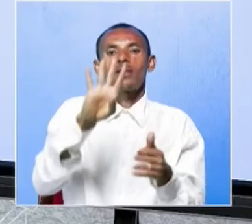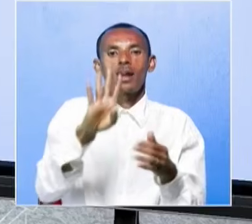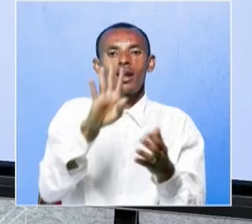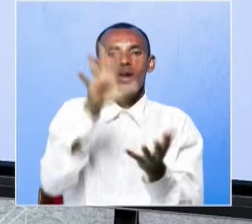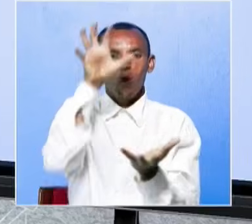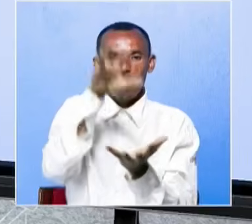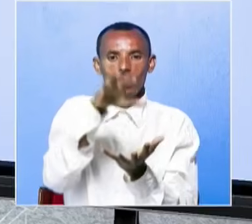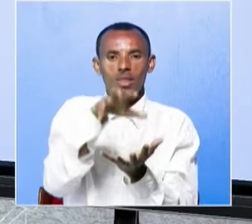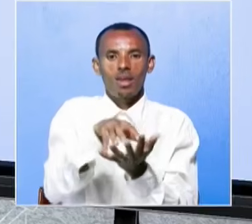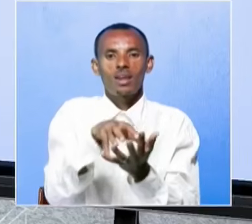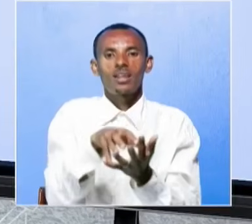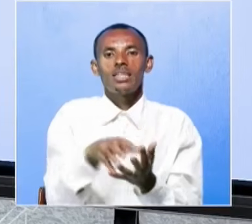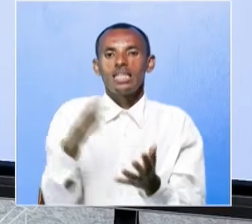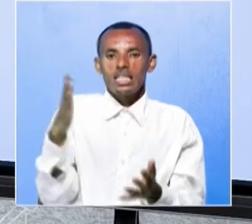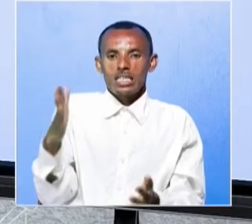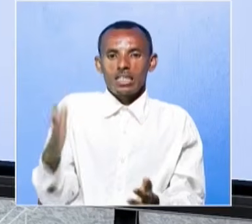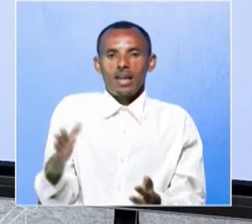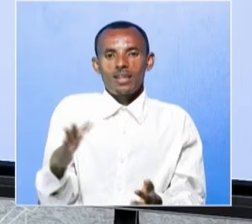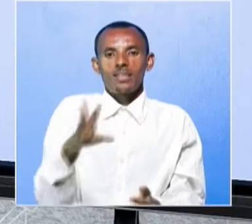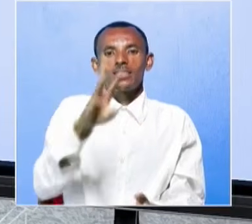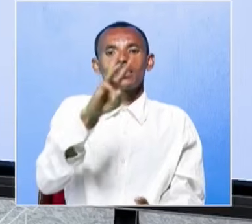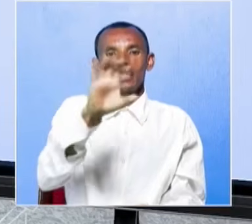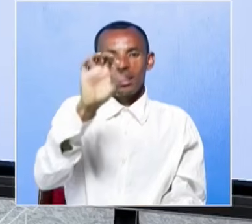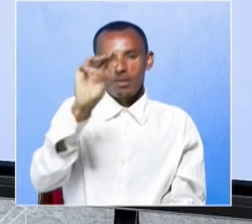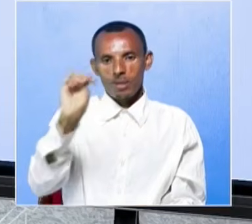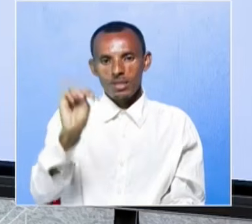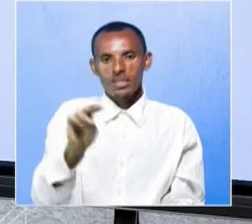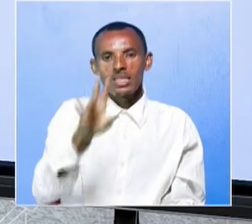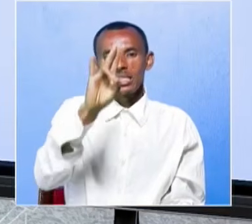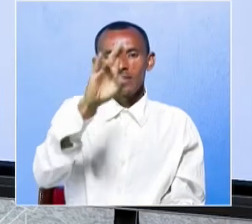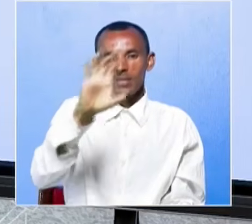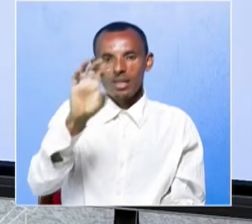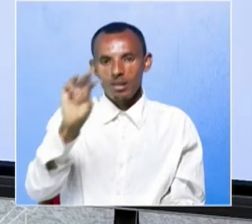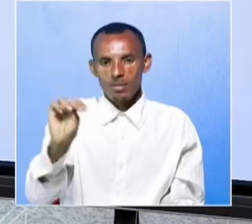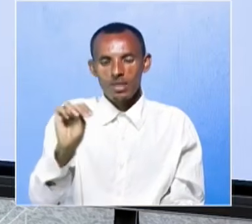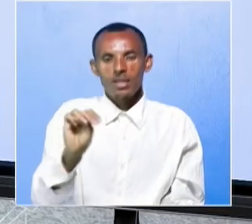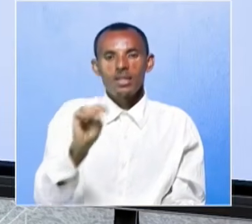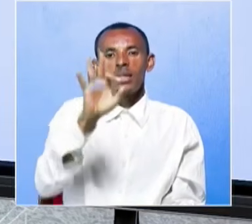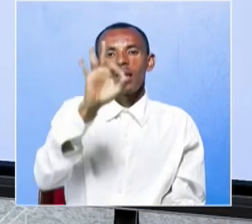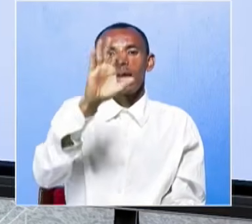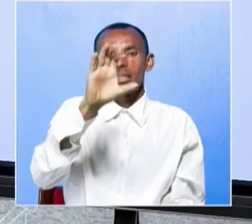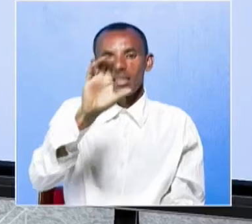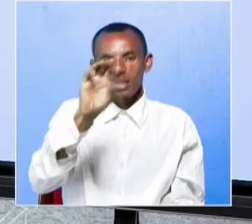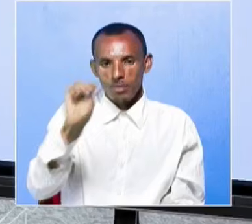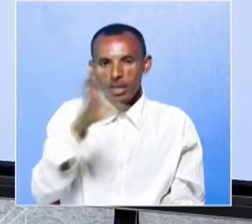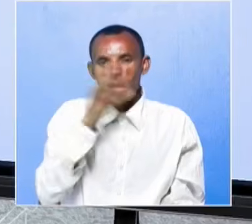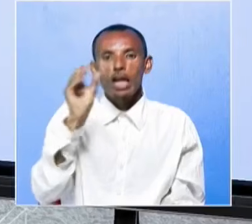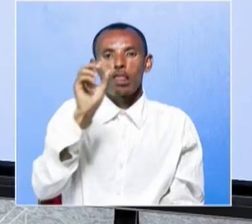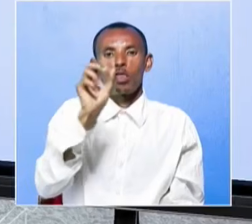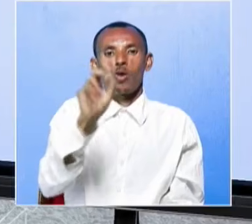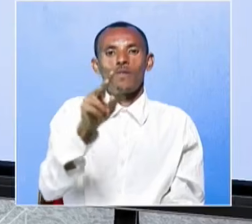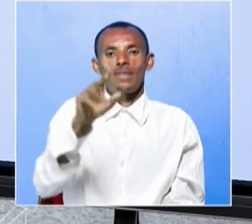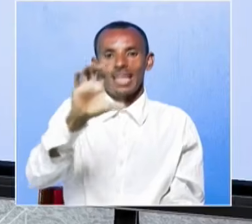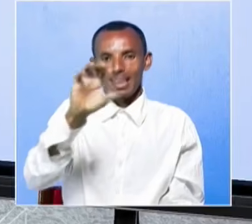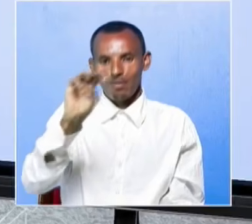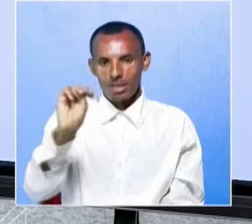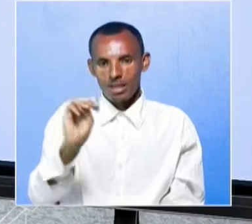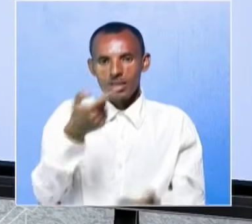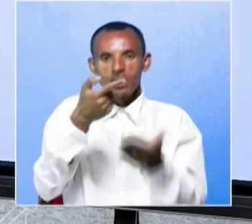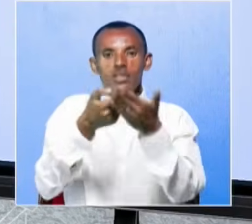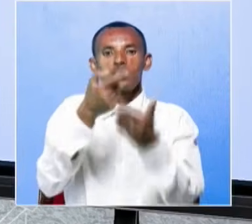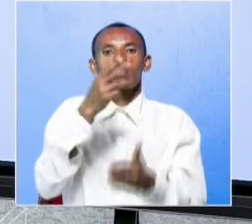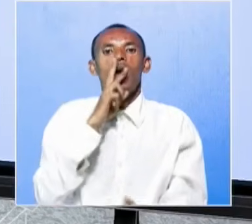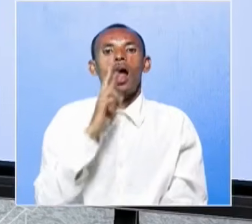contains sides 6 centimeter, 7, 9, and 12 centimeter. Okay, these